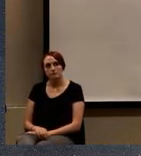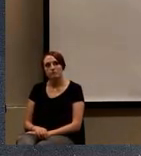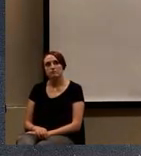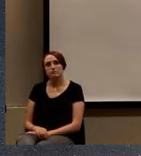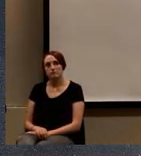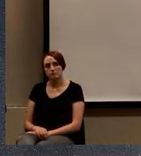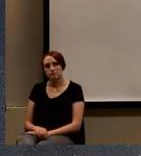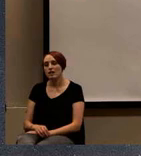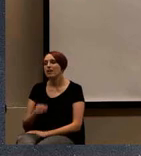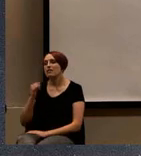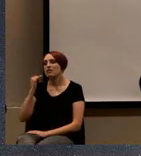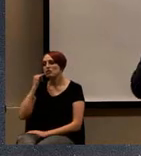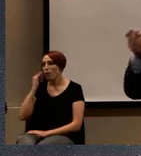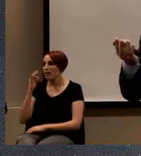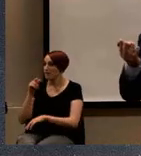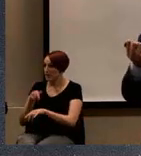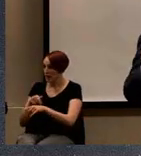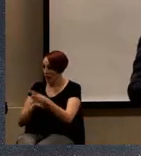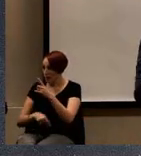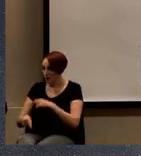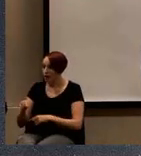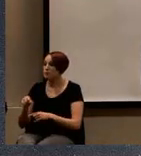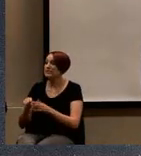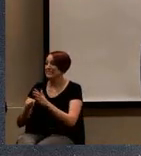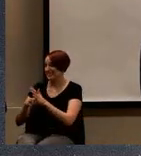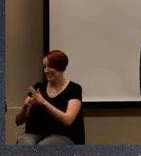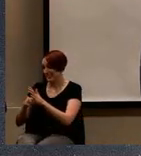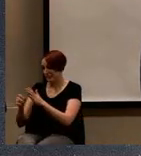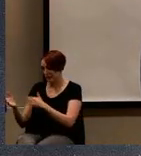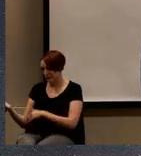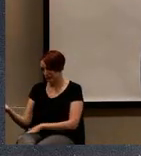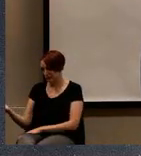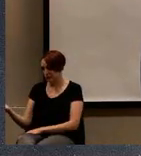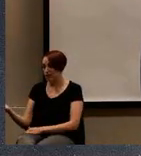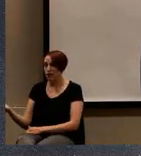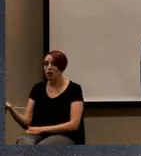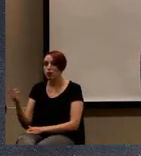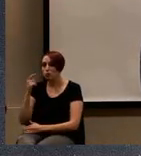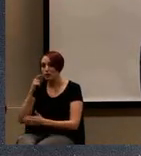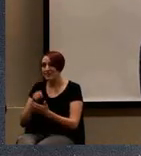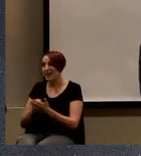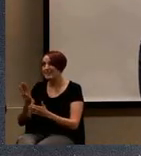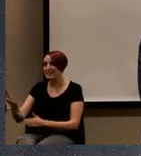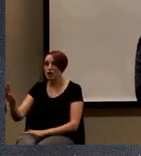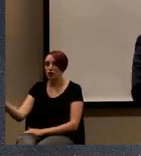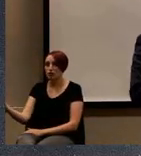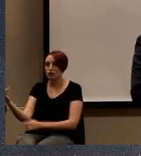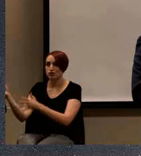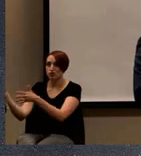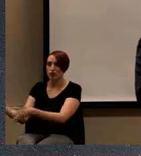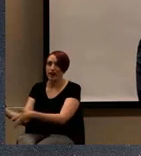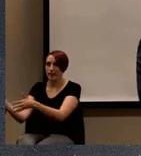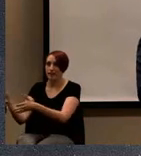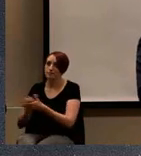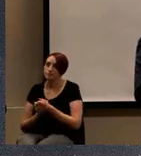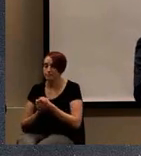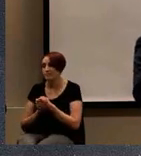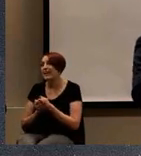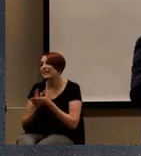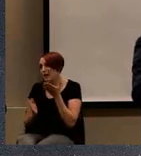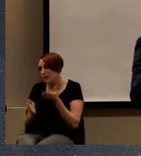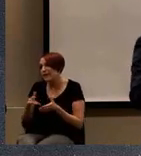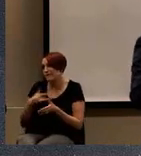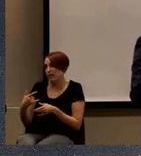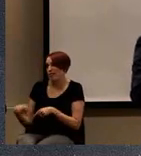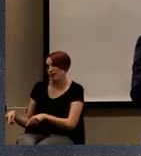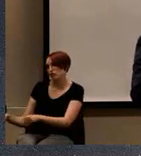and you take their keys away, then they're stranded and get really anxious about that. So beginning